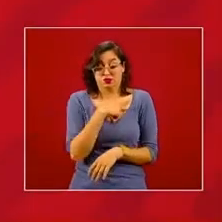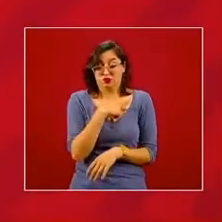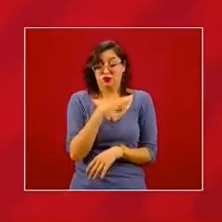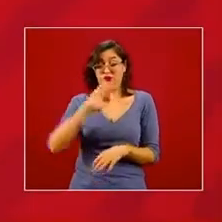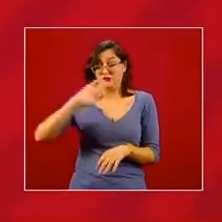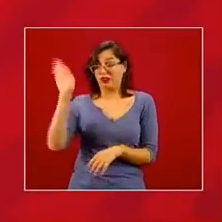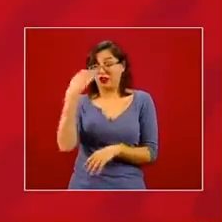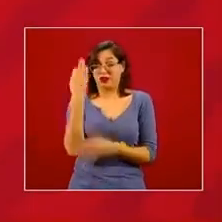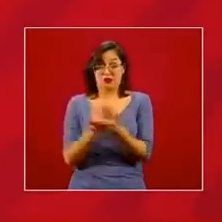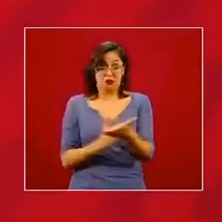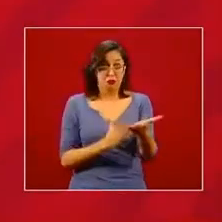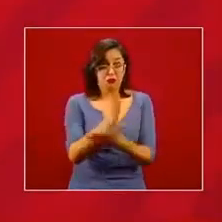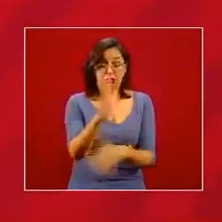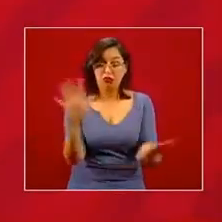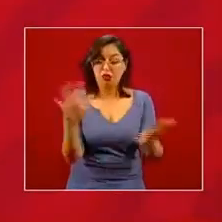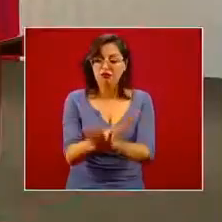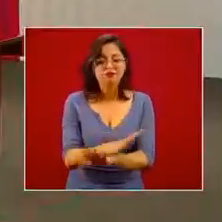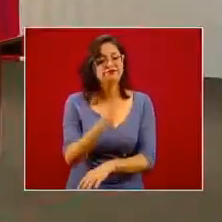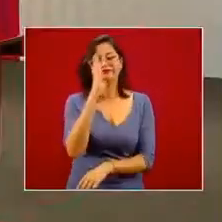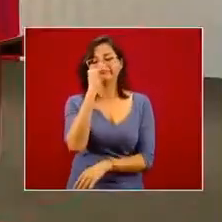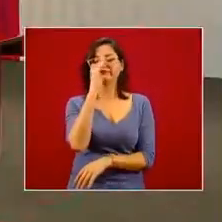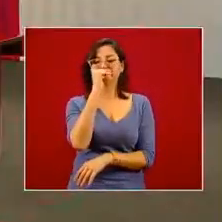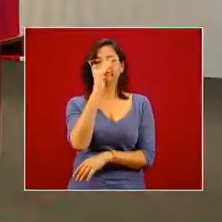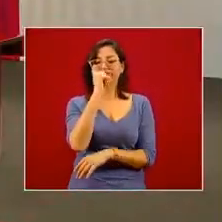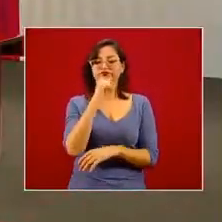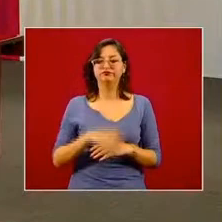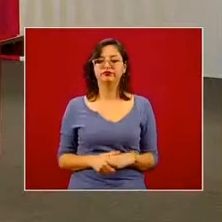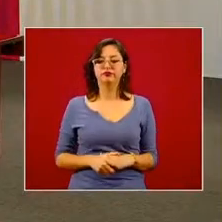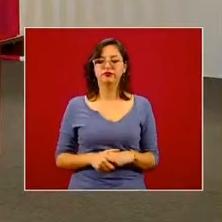implemented. But it is very important to note